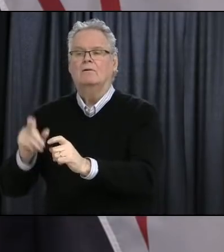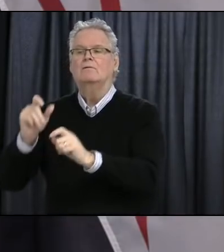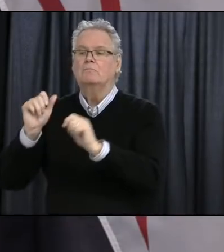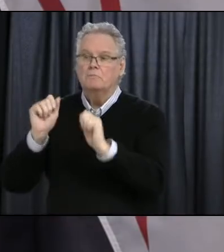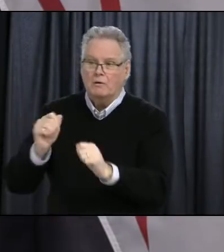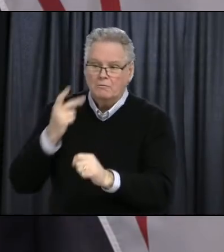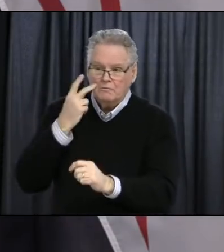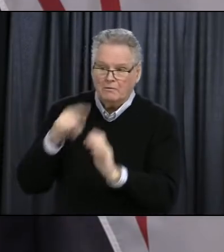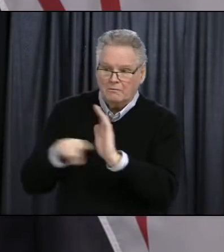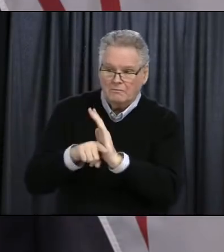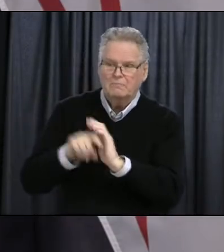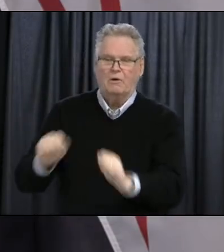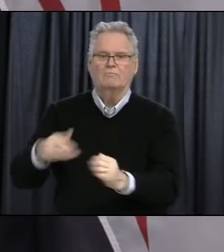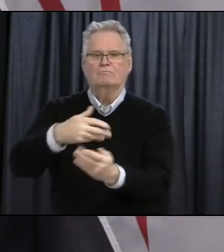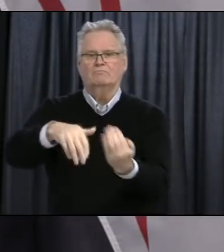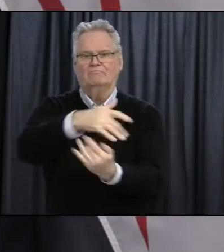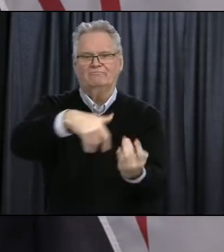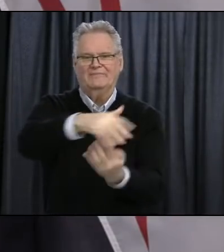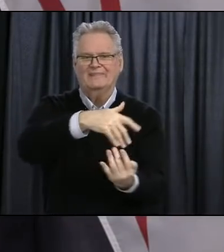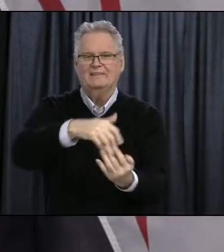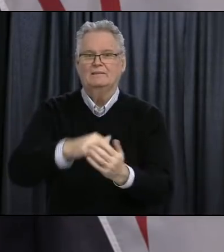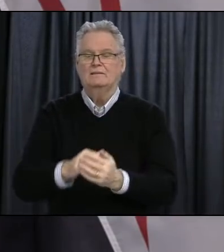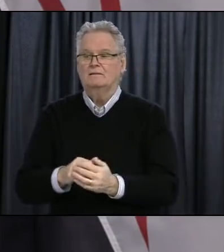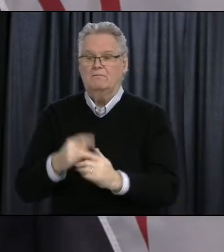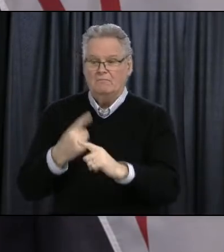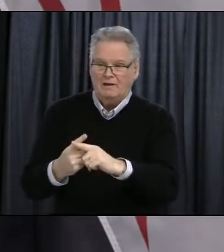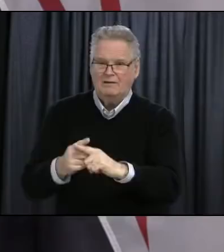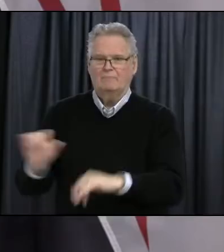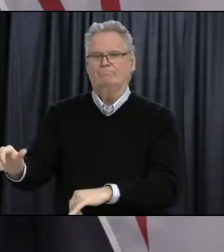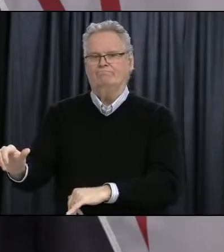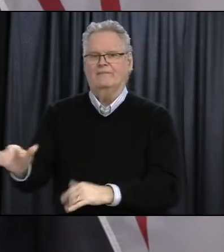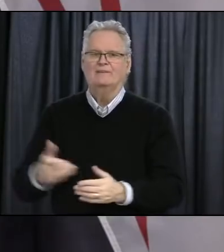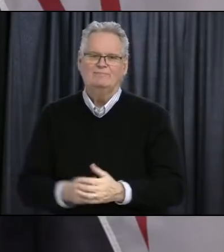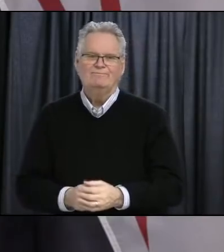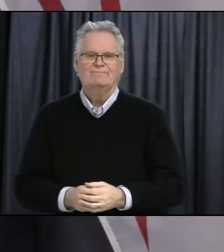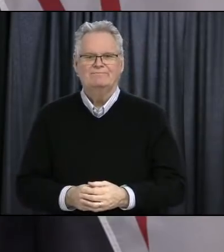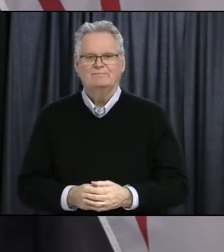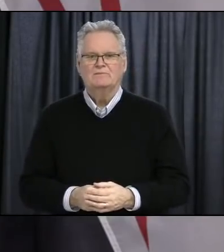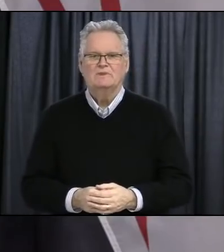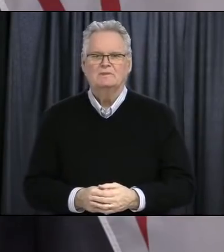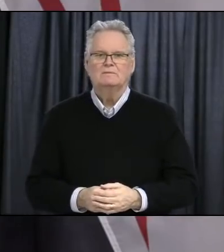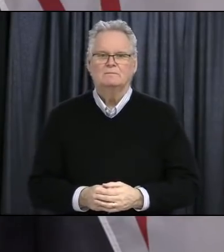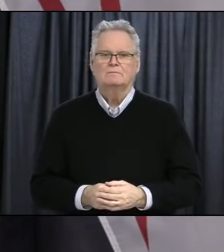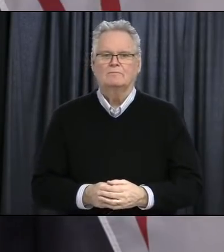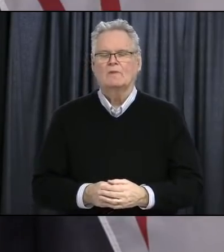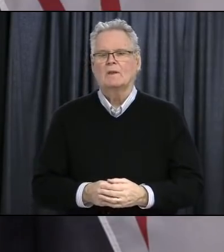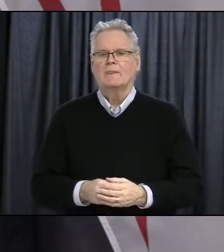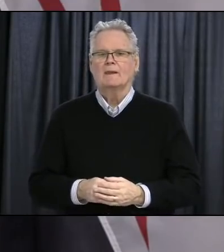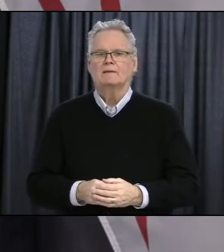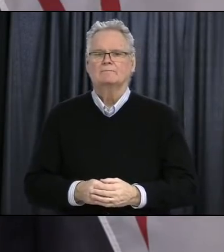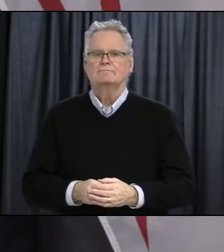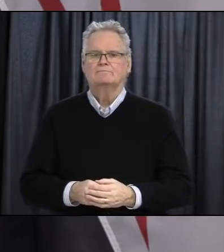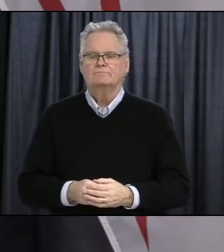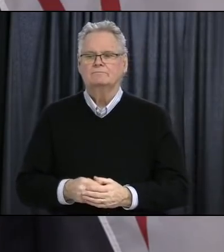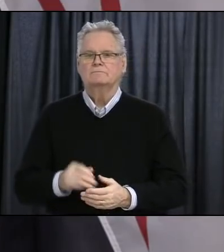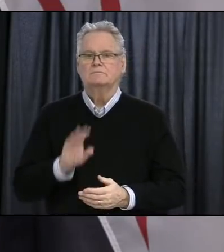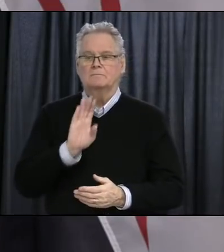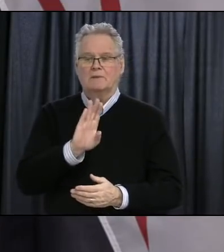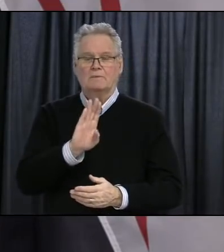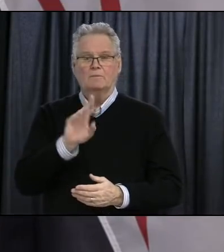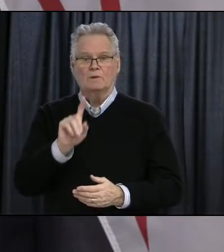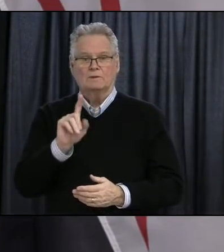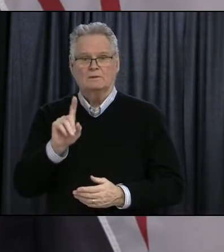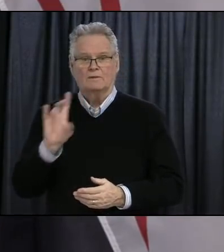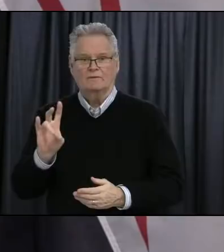get transmit it very quickly in a seemingly shorter incubation period, but then we had a group of people that seemed to transmit